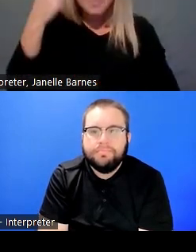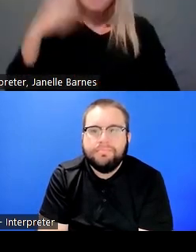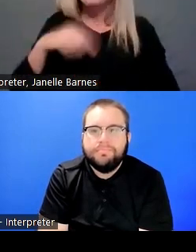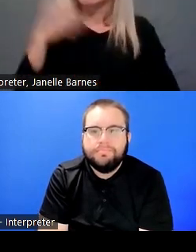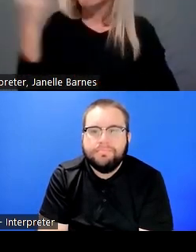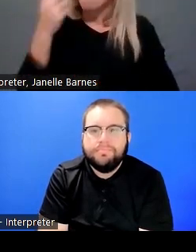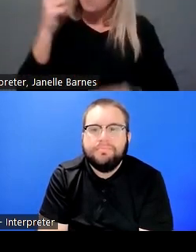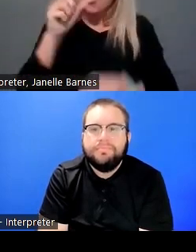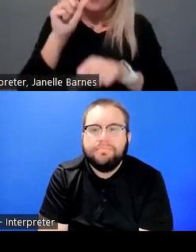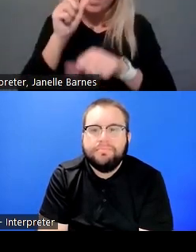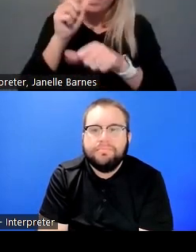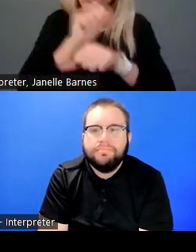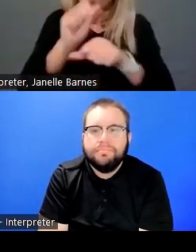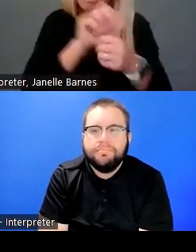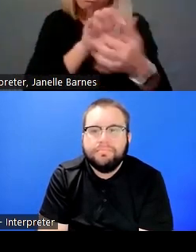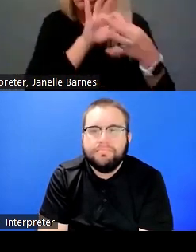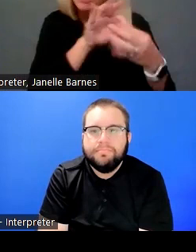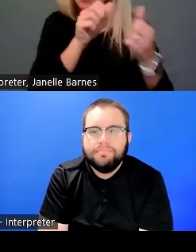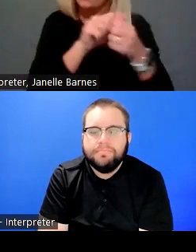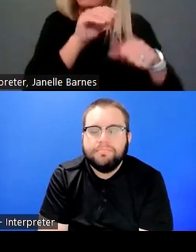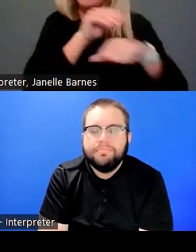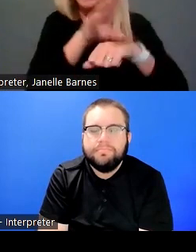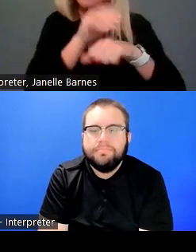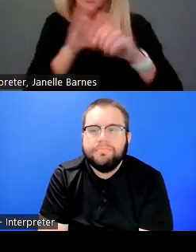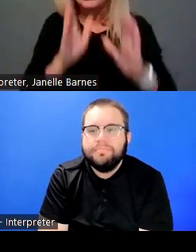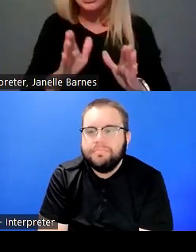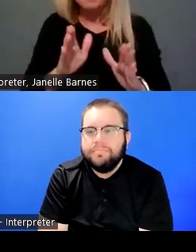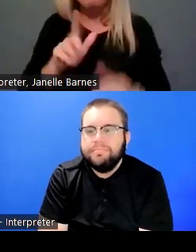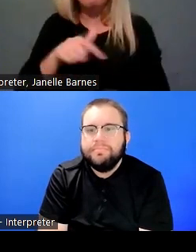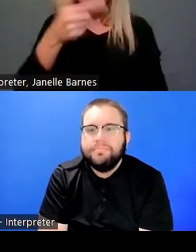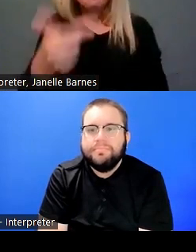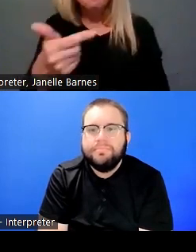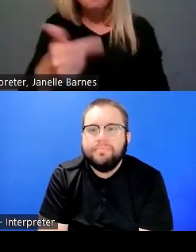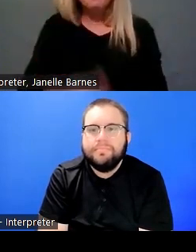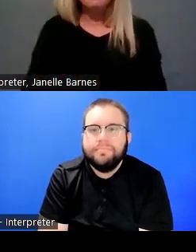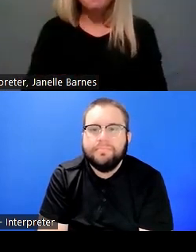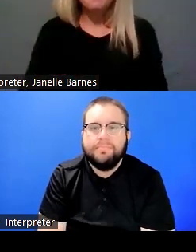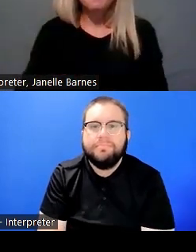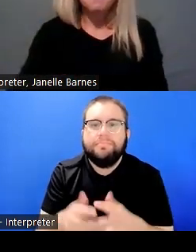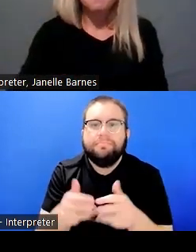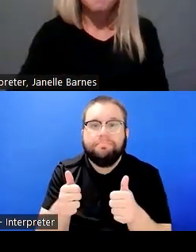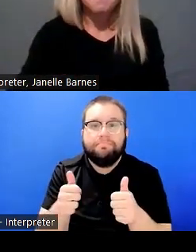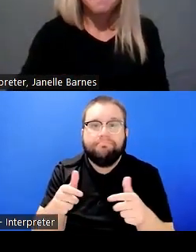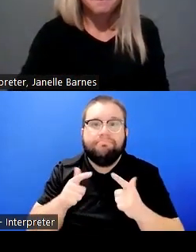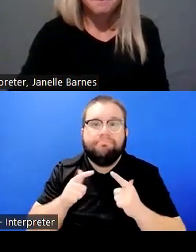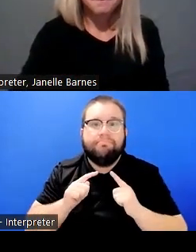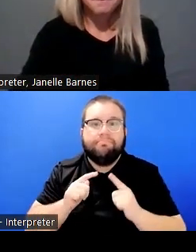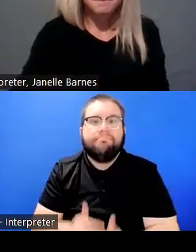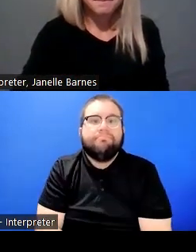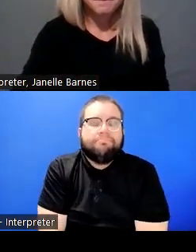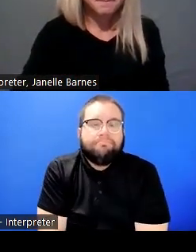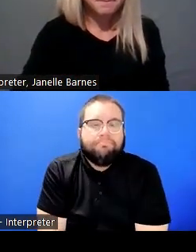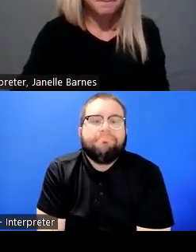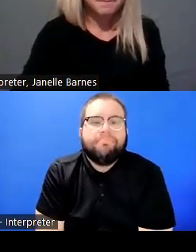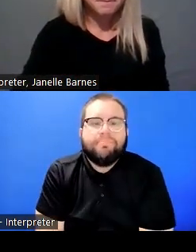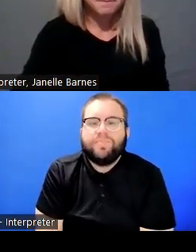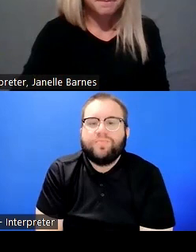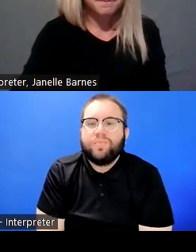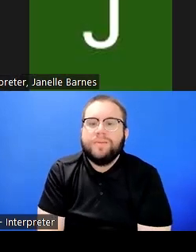work closely again with your advisor as you're thinking about this and working on your proposal.